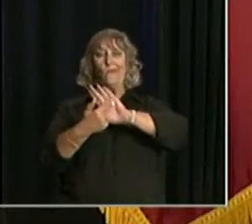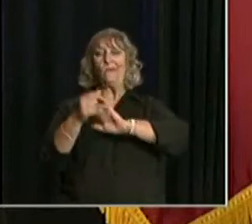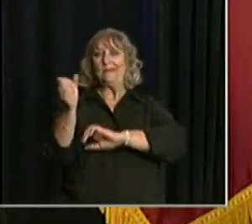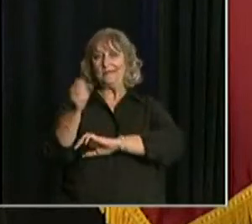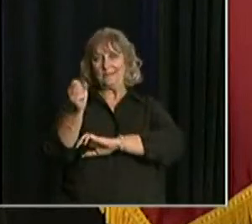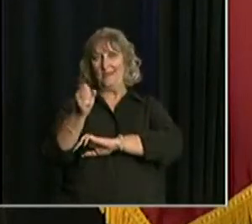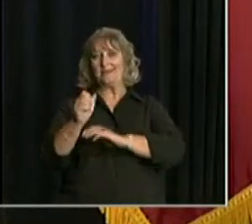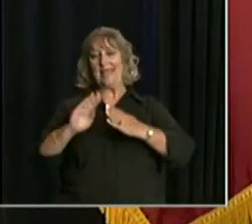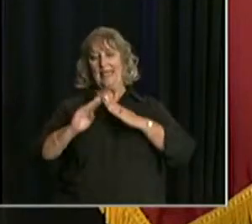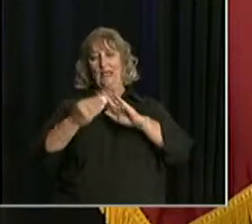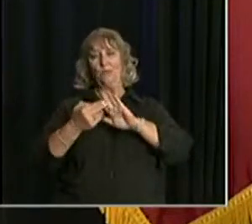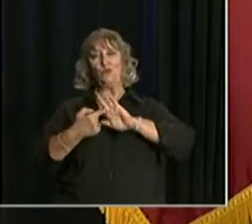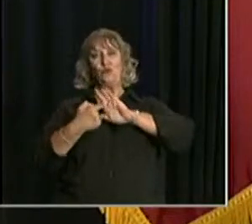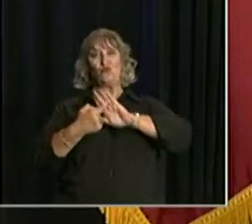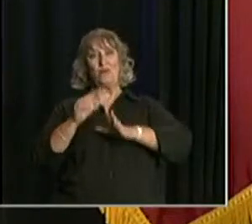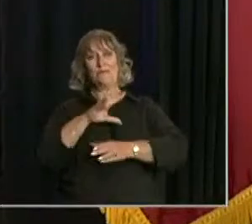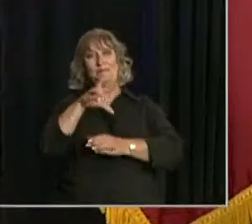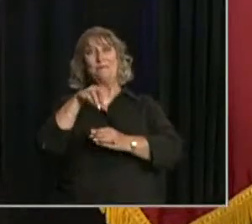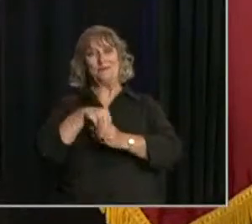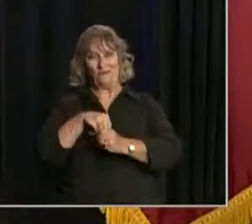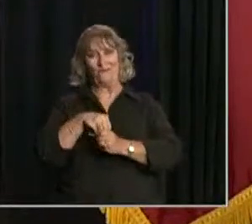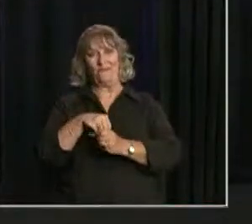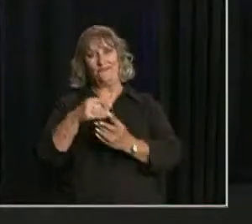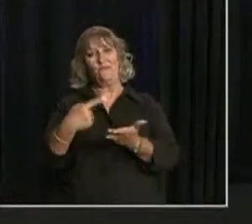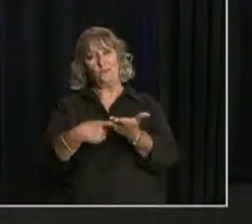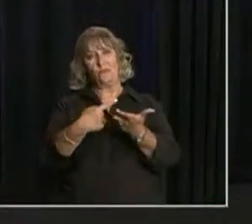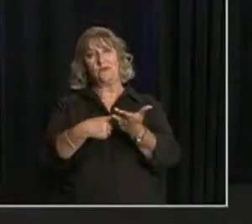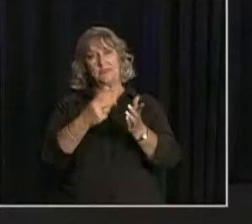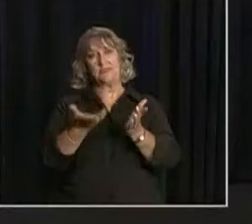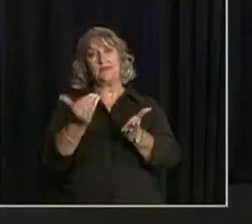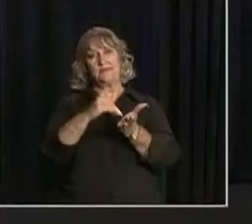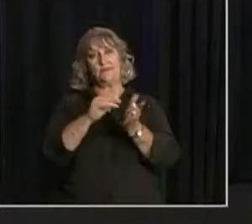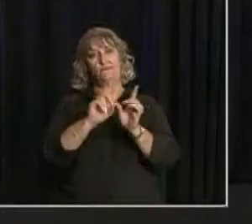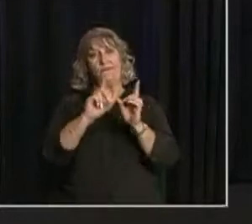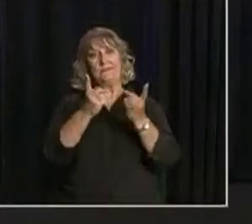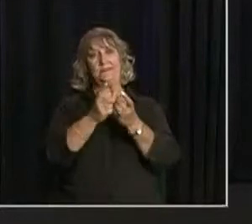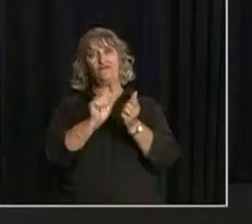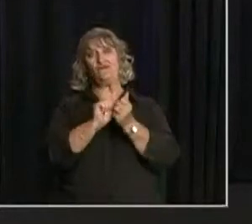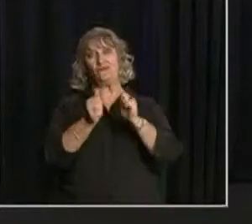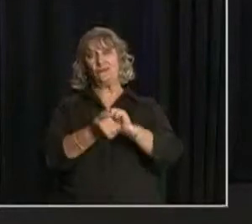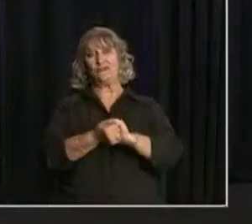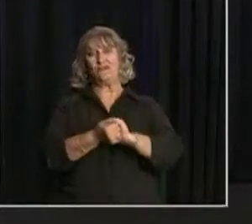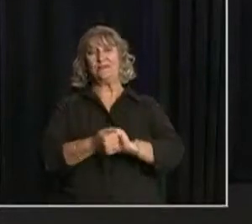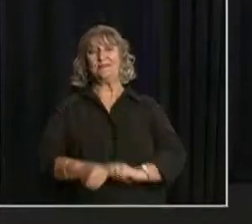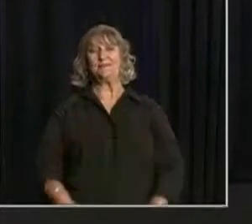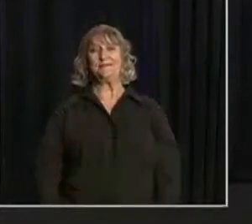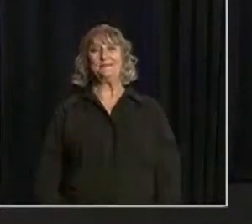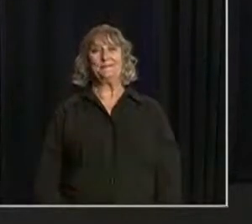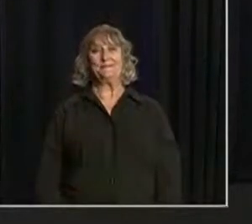community representation in the process of redistricting. All right, thanks, y'all. That's it.